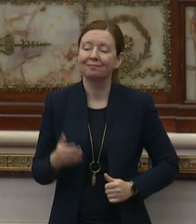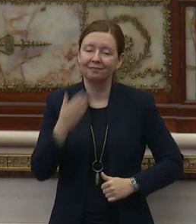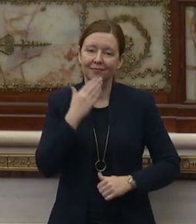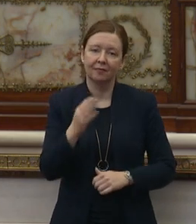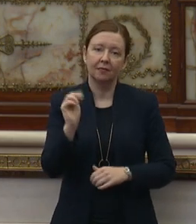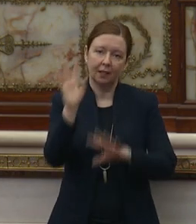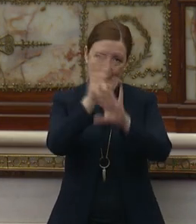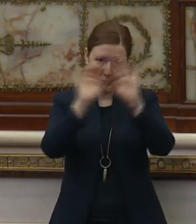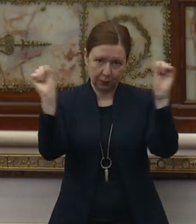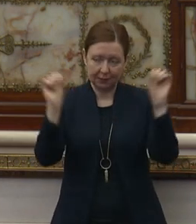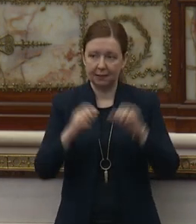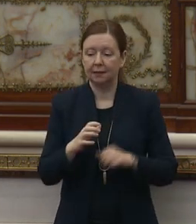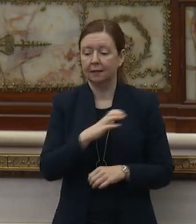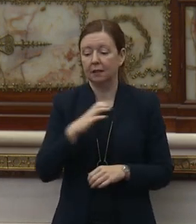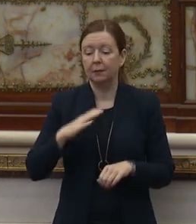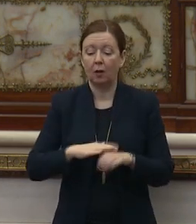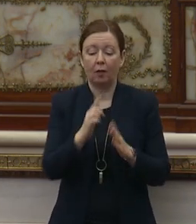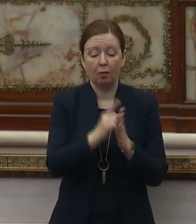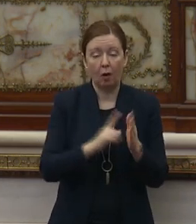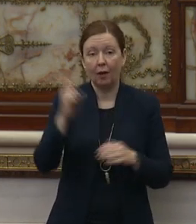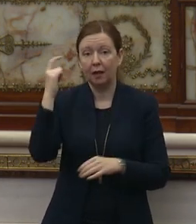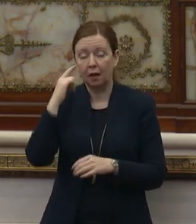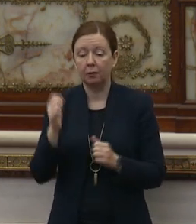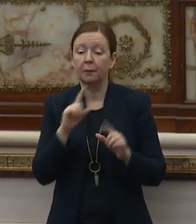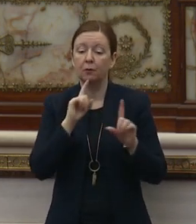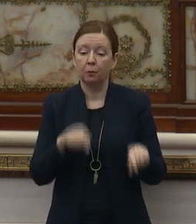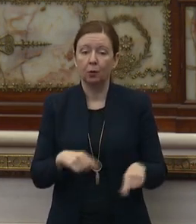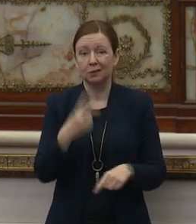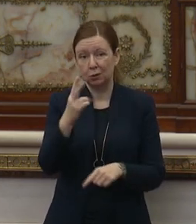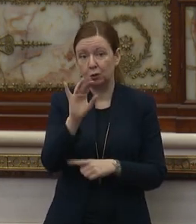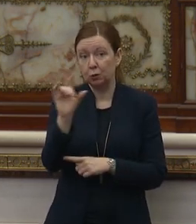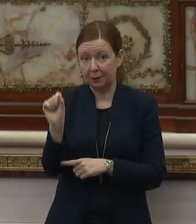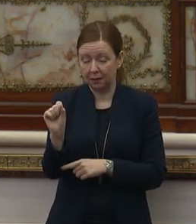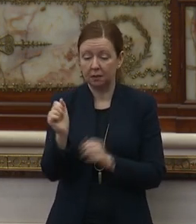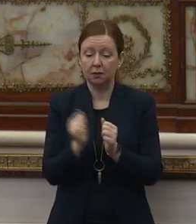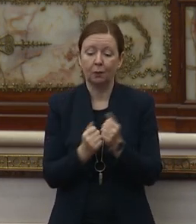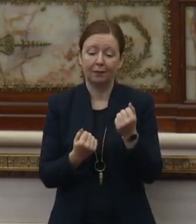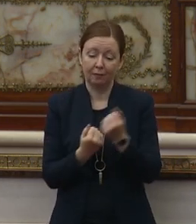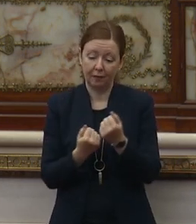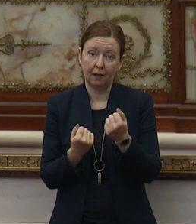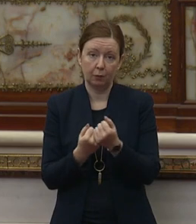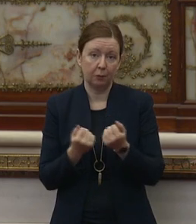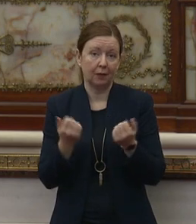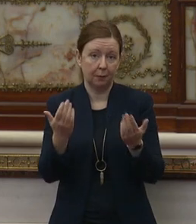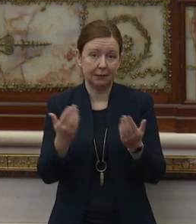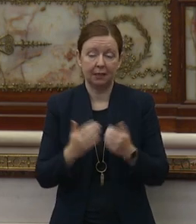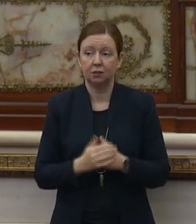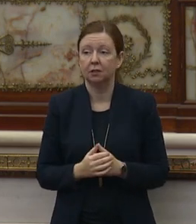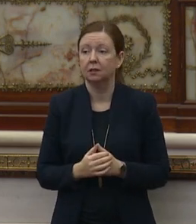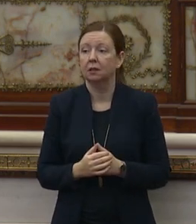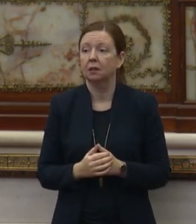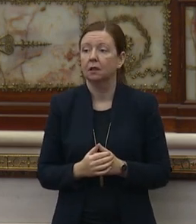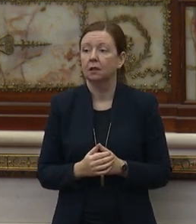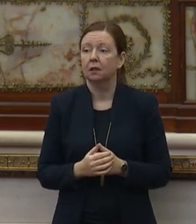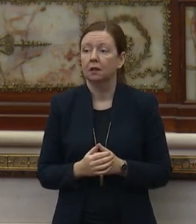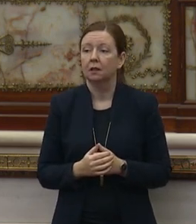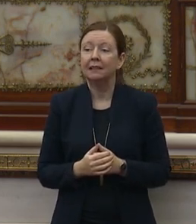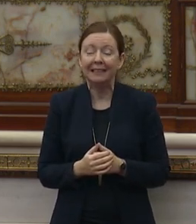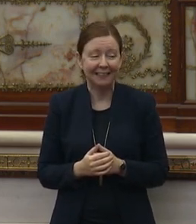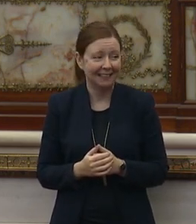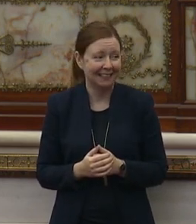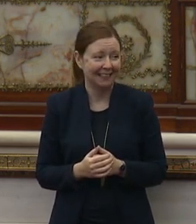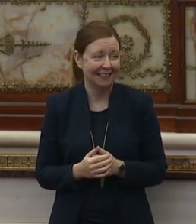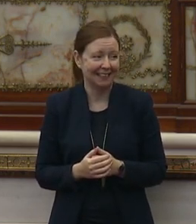Thank you, Mr. President. The Committee on Law and Government reports out two bills with a favorable recommendation. I'm on council now. I'll call you